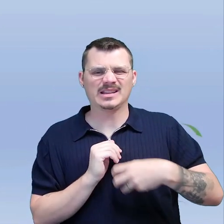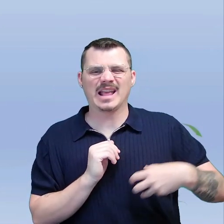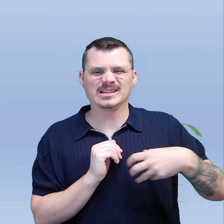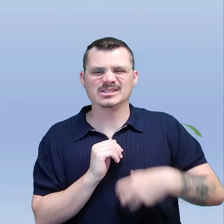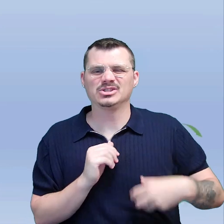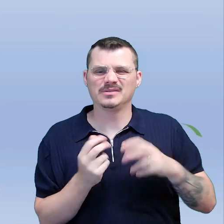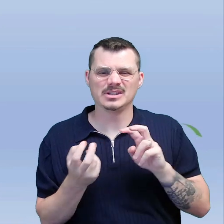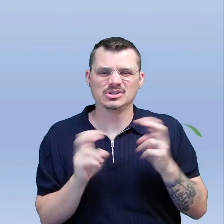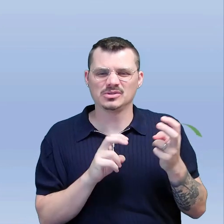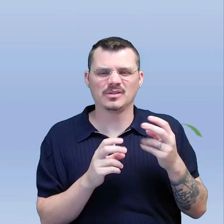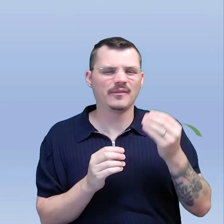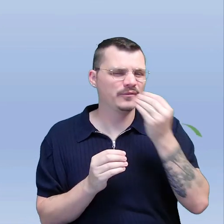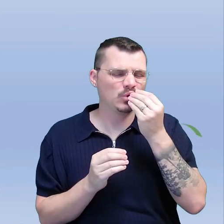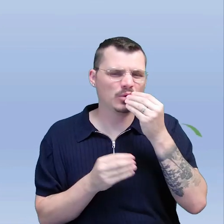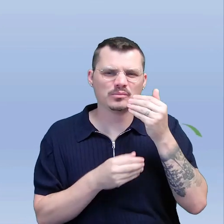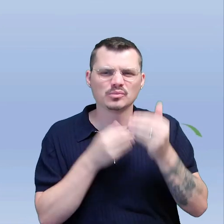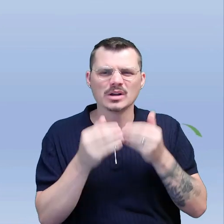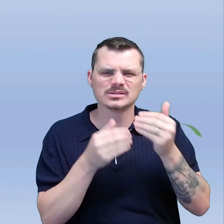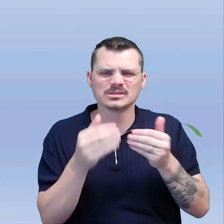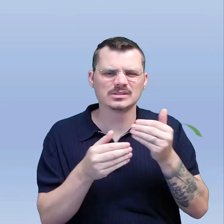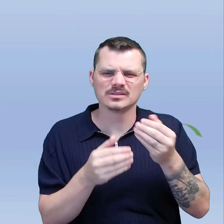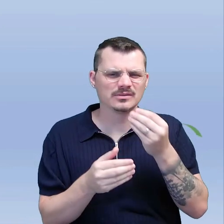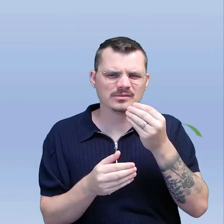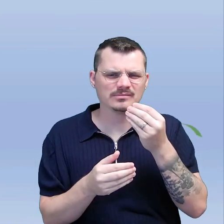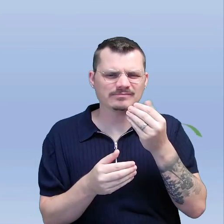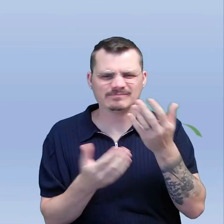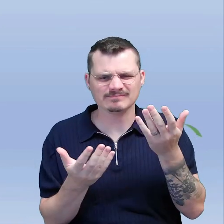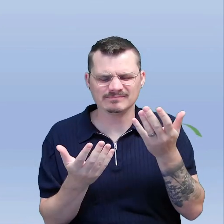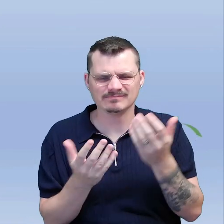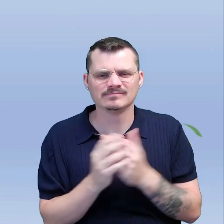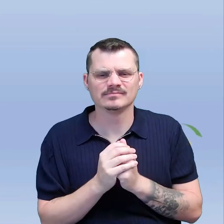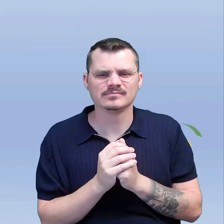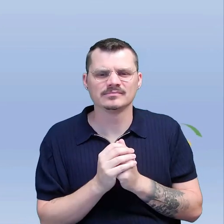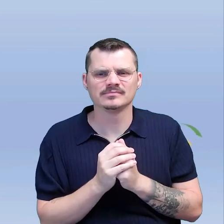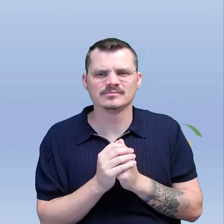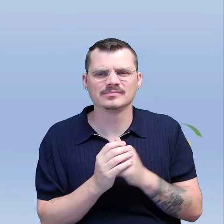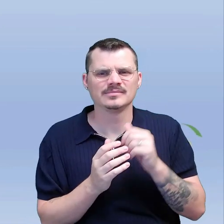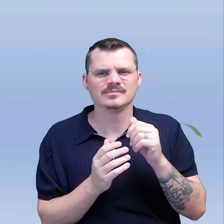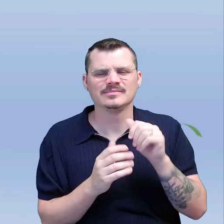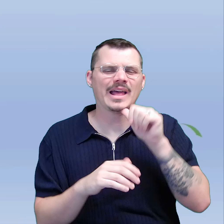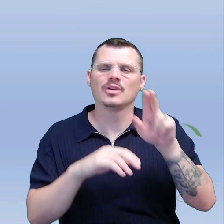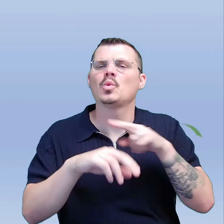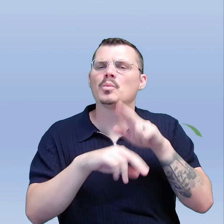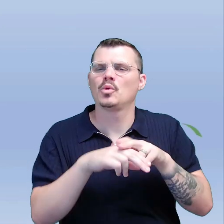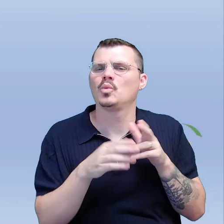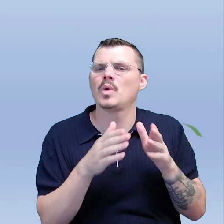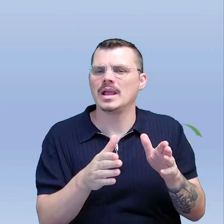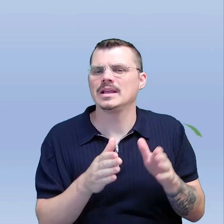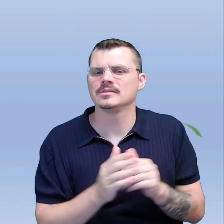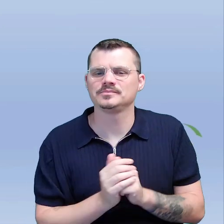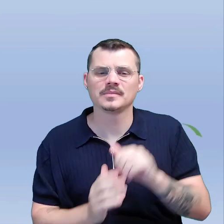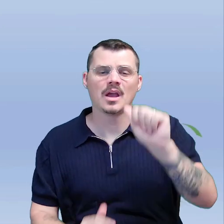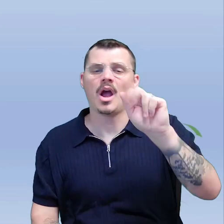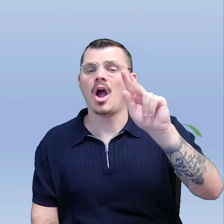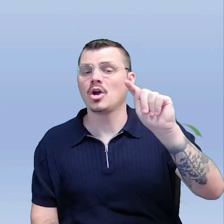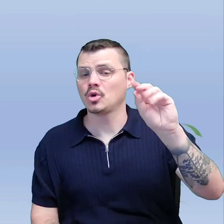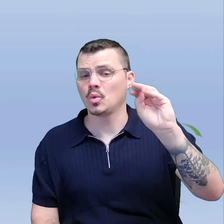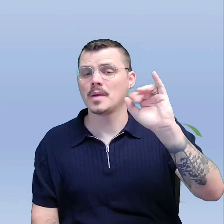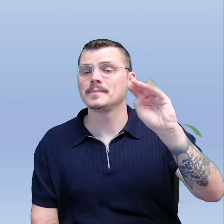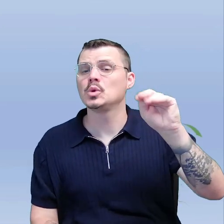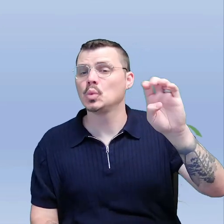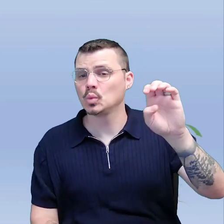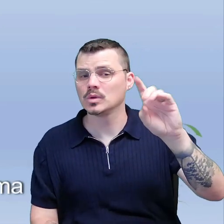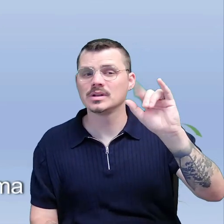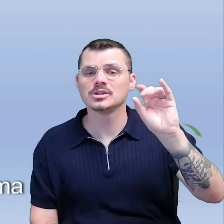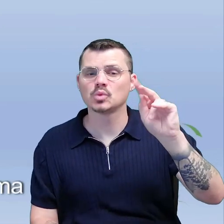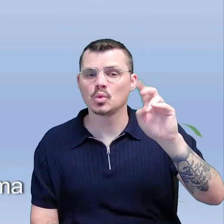digestive issues, not processing foods in the usual way, autoimmune